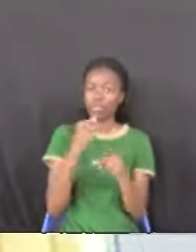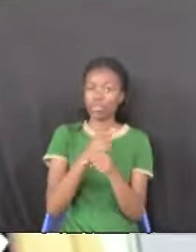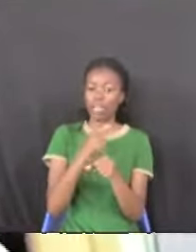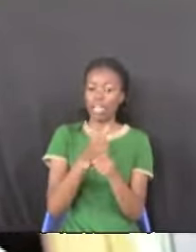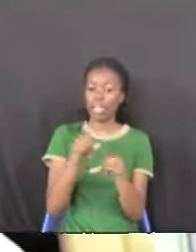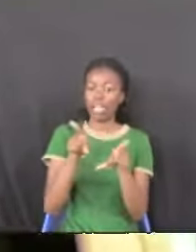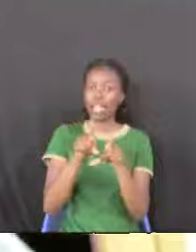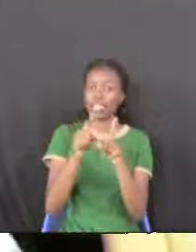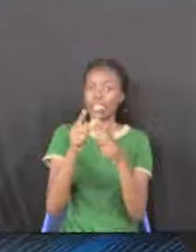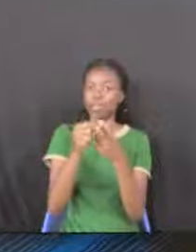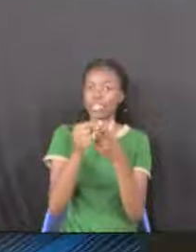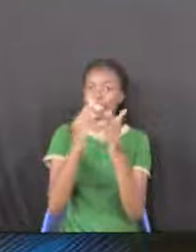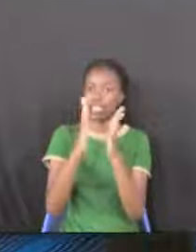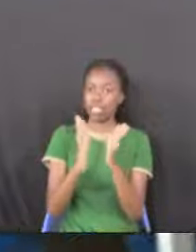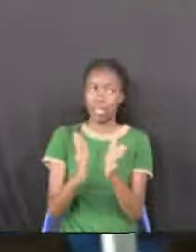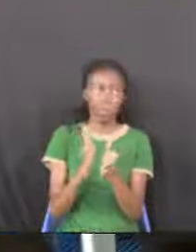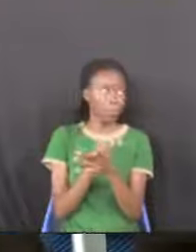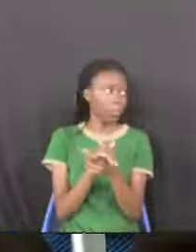messenger.